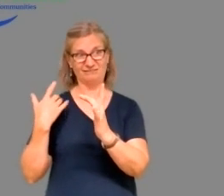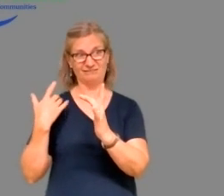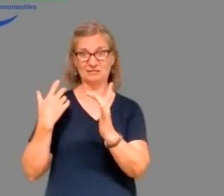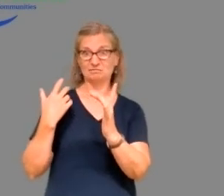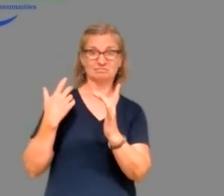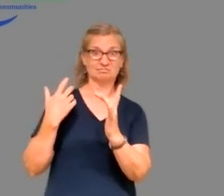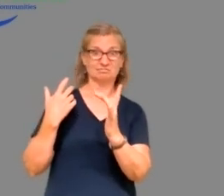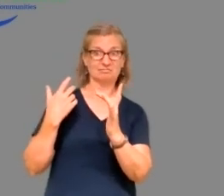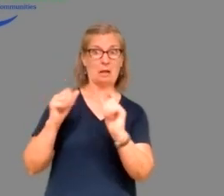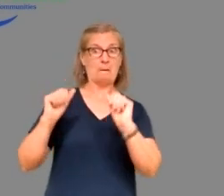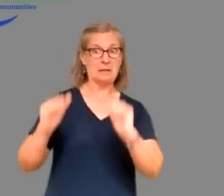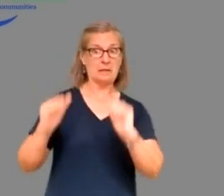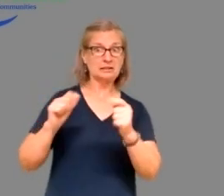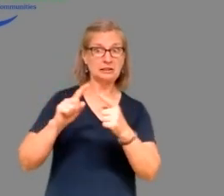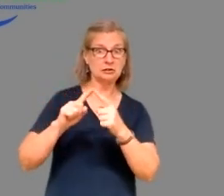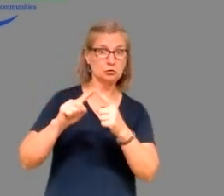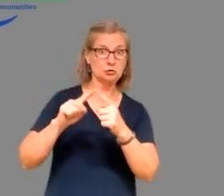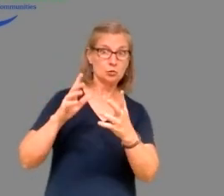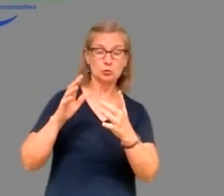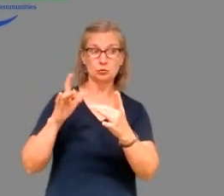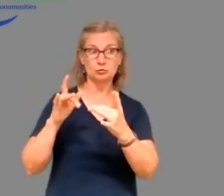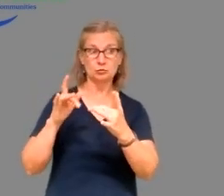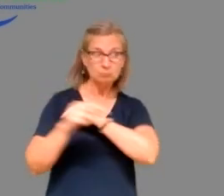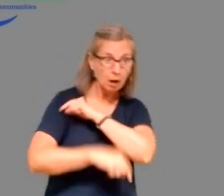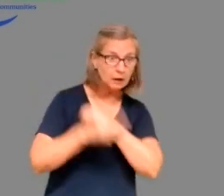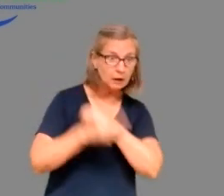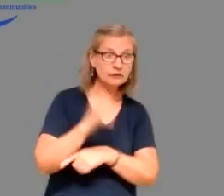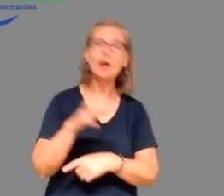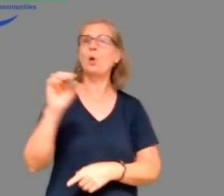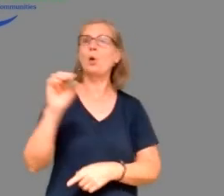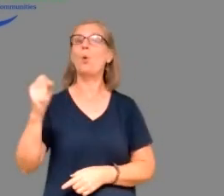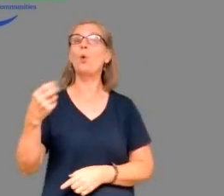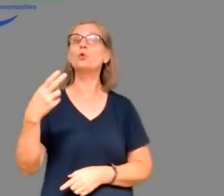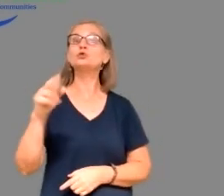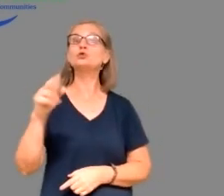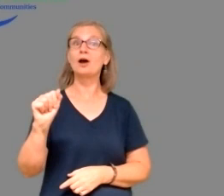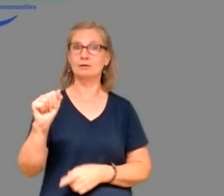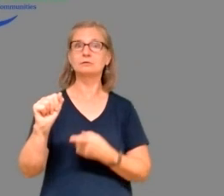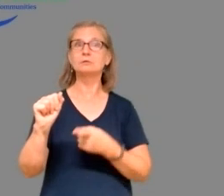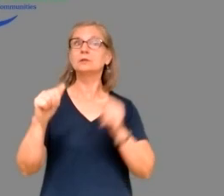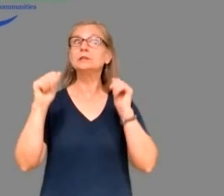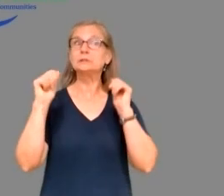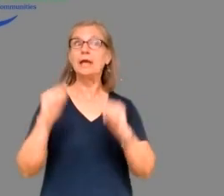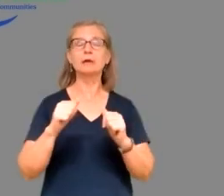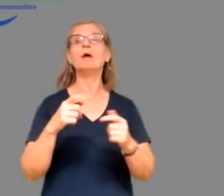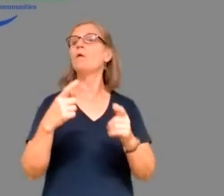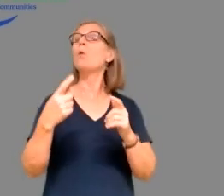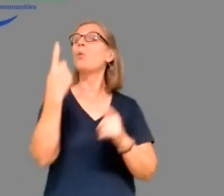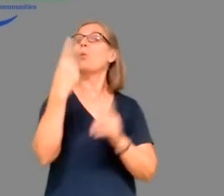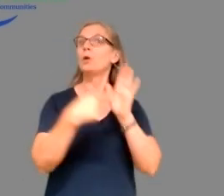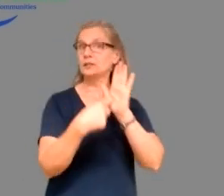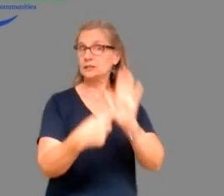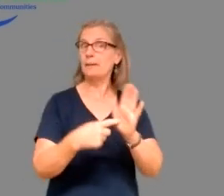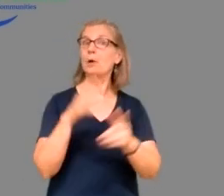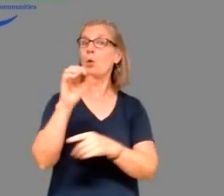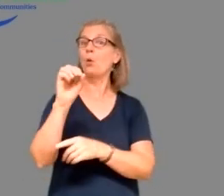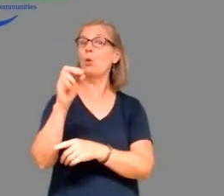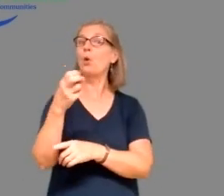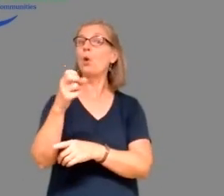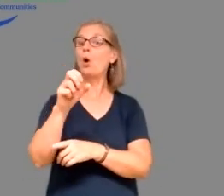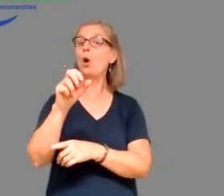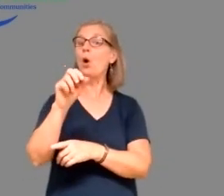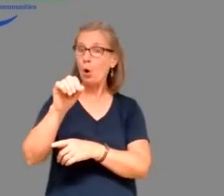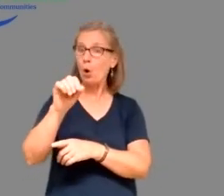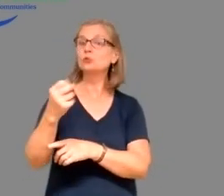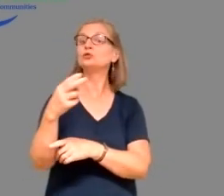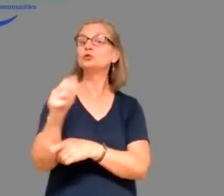much. If it becomes a problem. And we've seen at least one example where OSHA will come down and say,